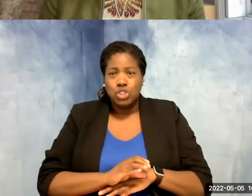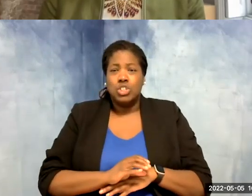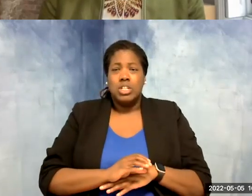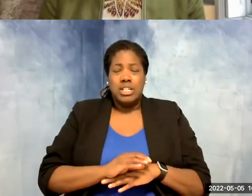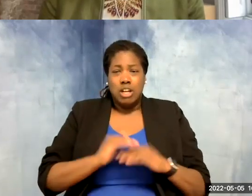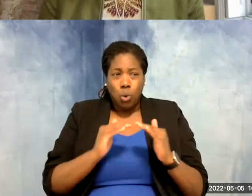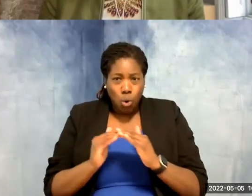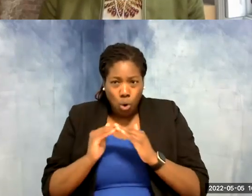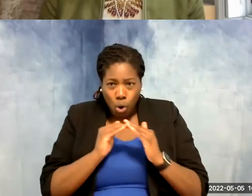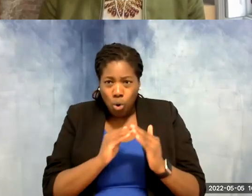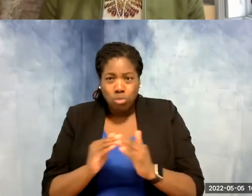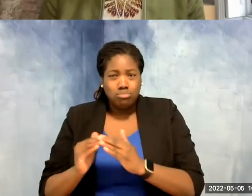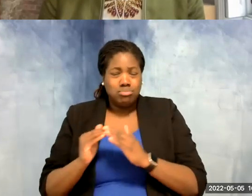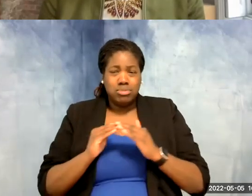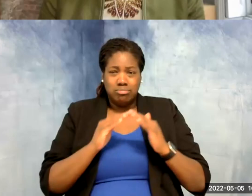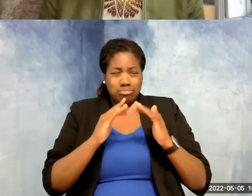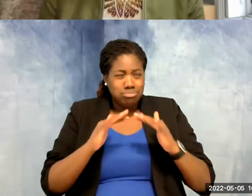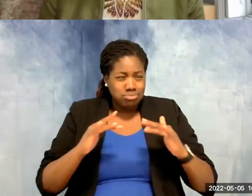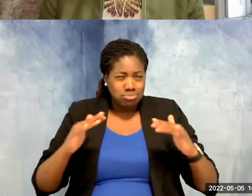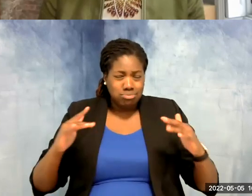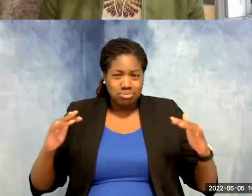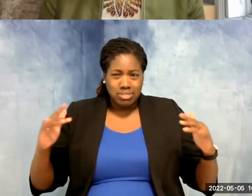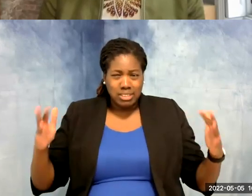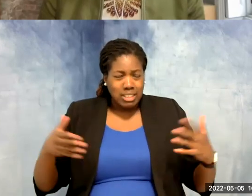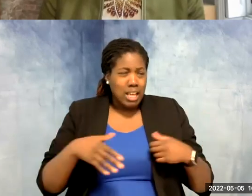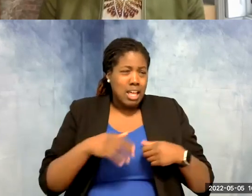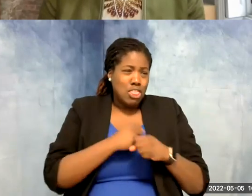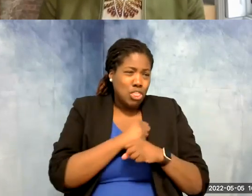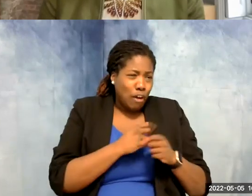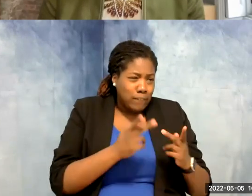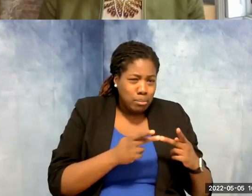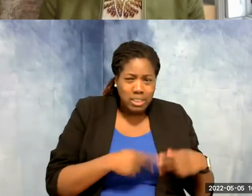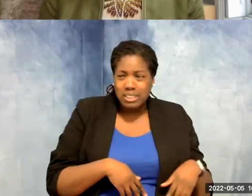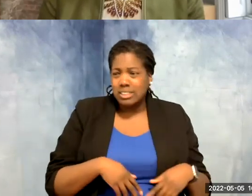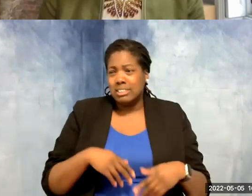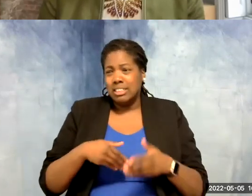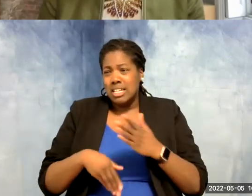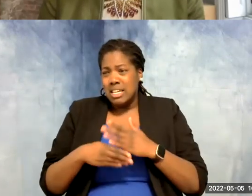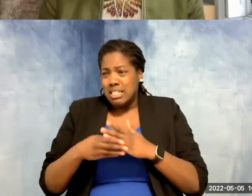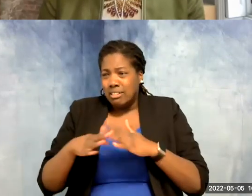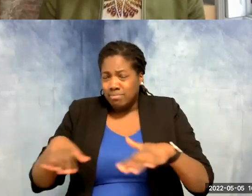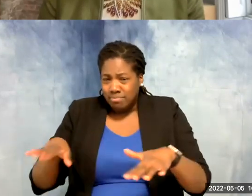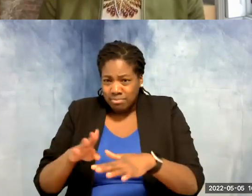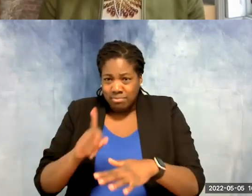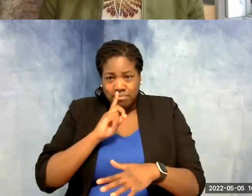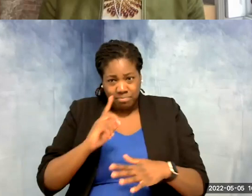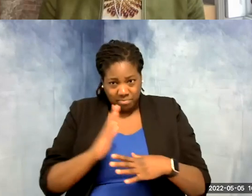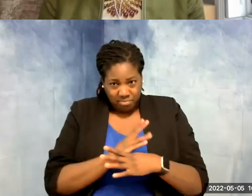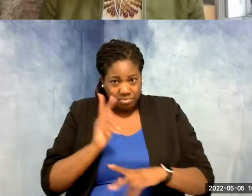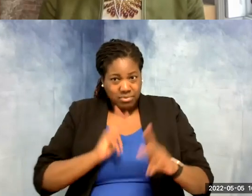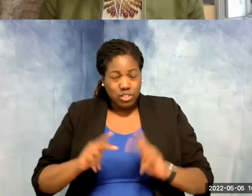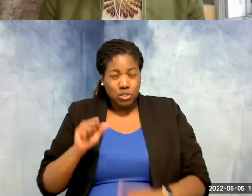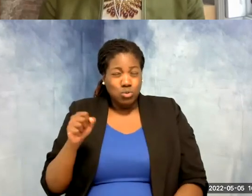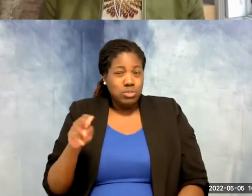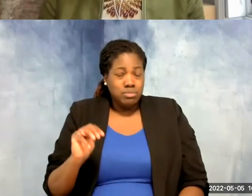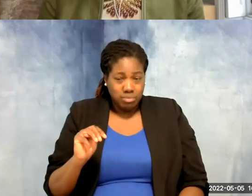our colleagues at the, you know, everywhere we can, at the coffee shop, at the soccer field, and really also share with folks on social